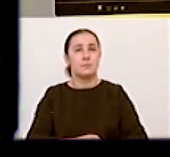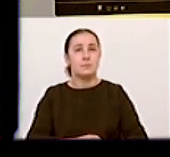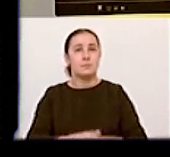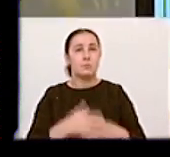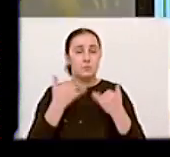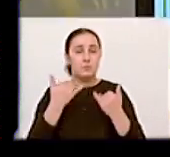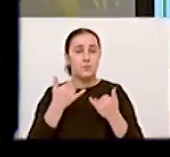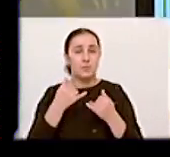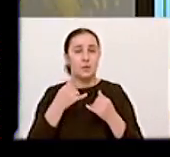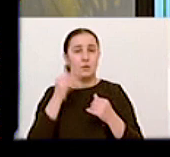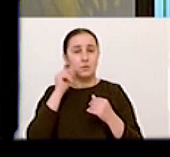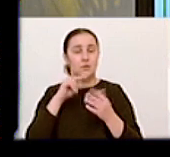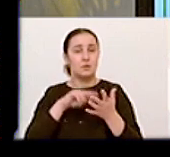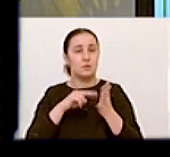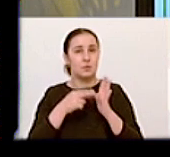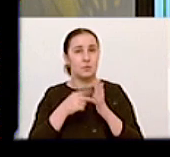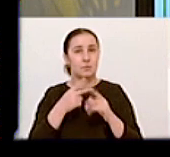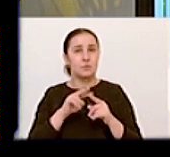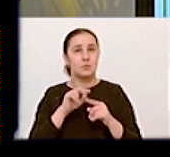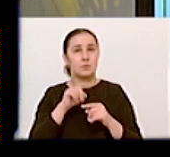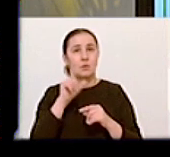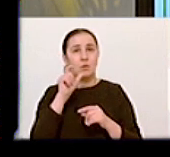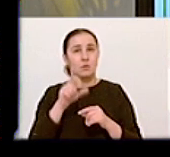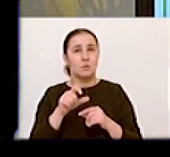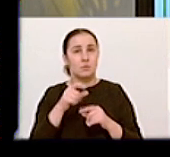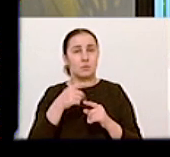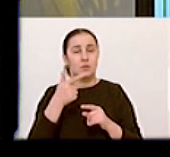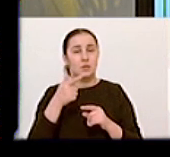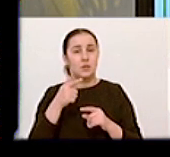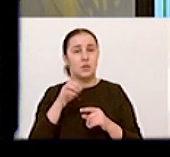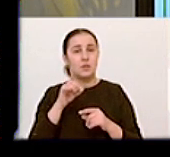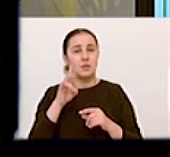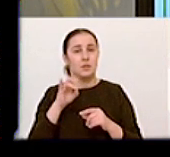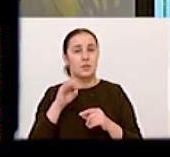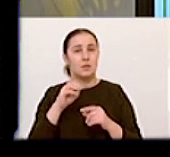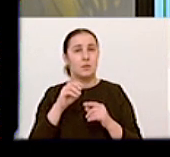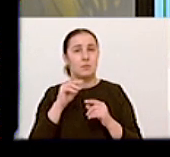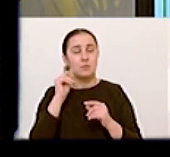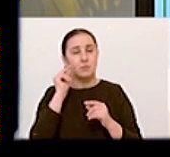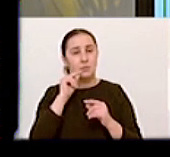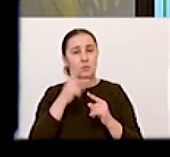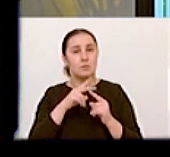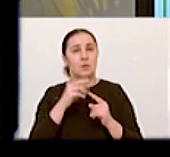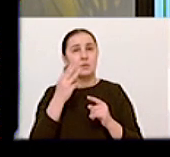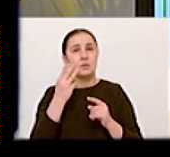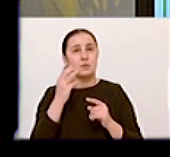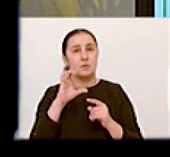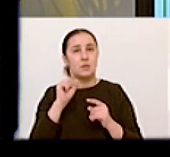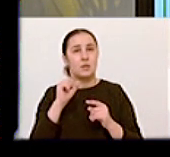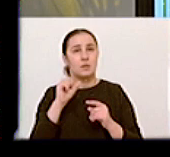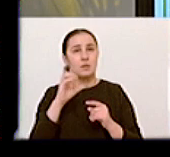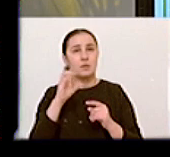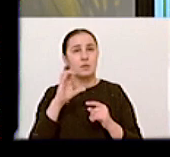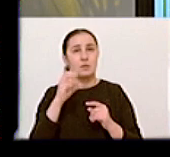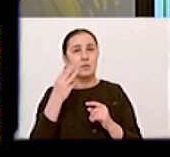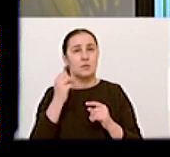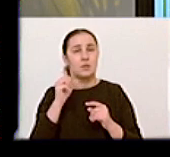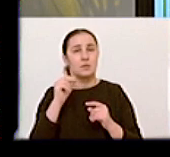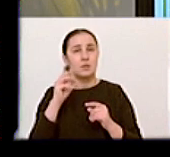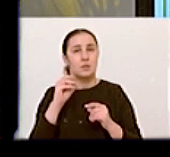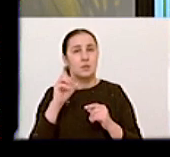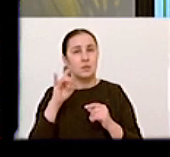Bugungi dars rejamiz bo'yicha odam genetikasini o'rganish metodlaridan shajara metodi, sitogenetik